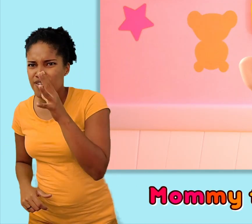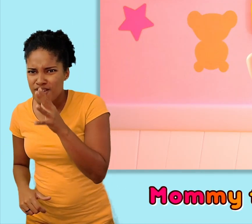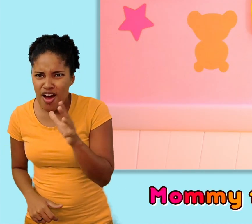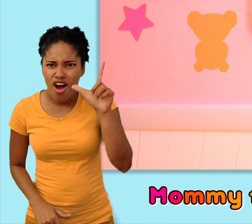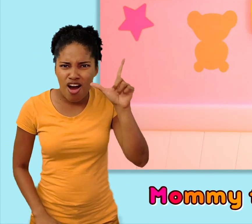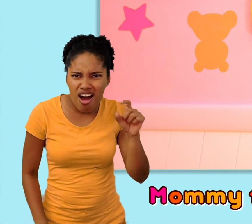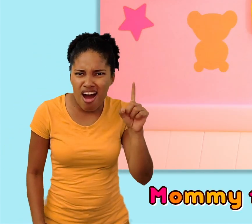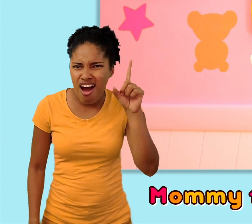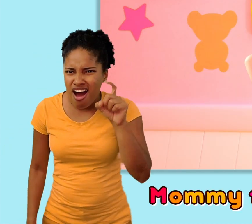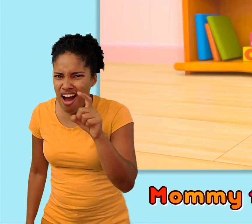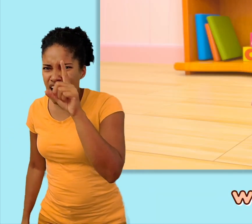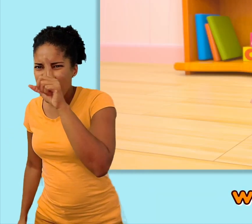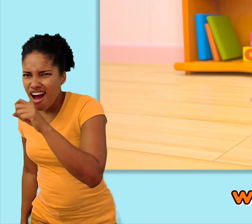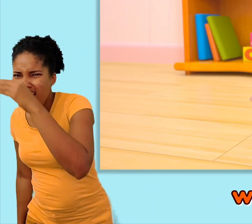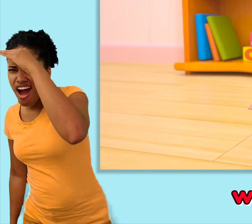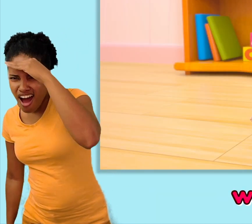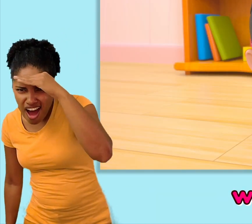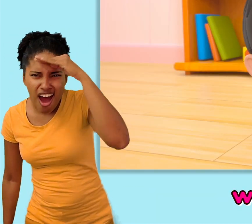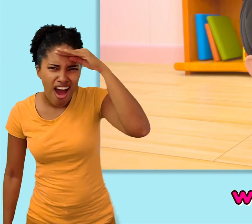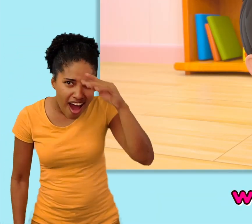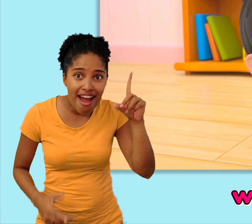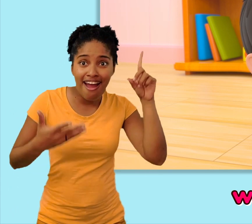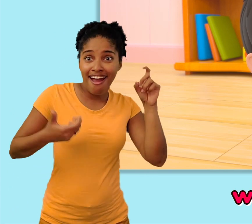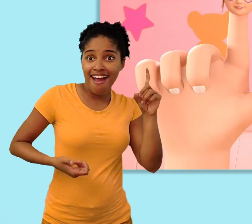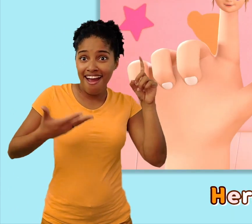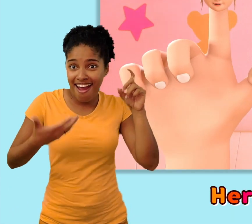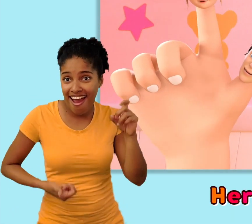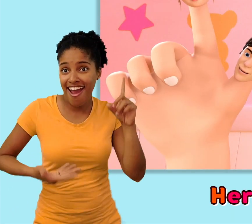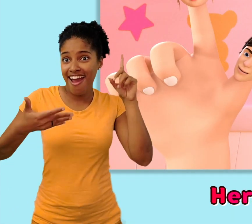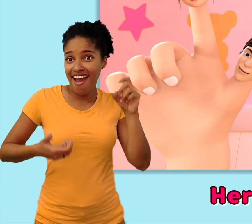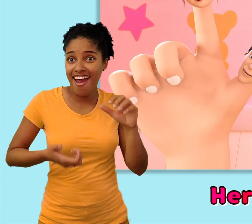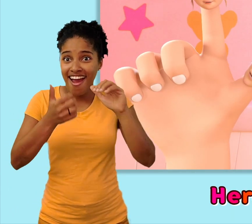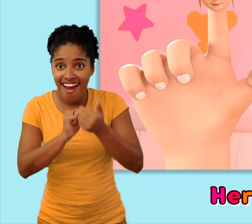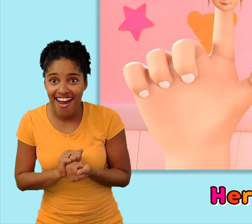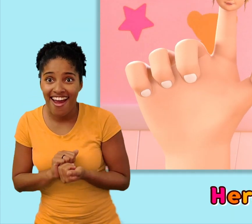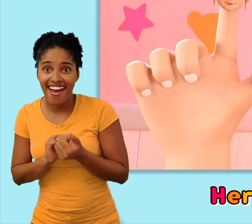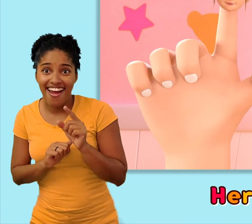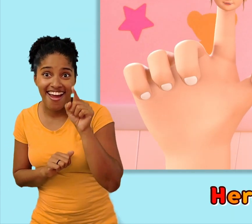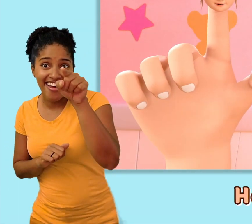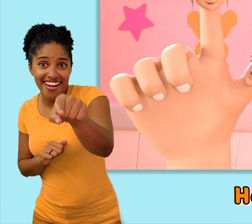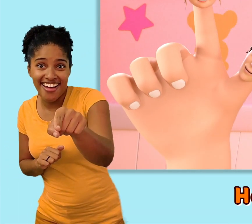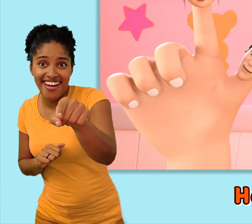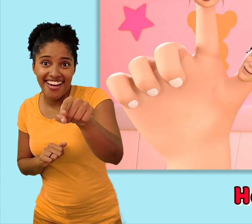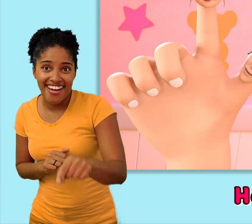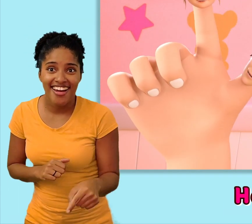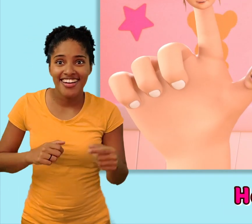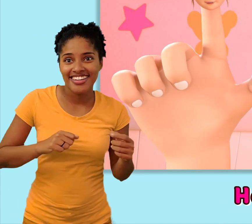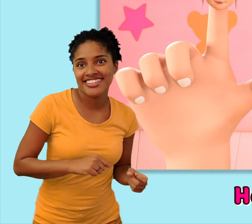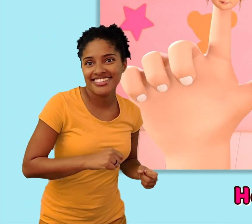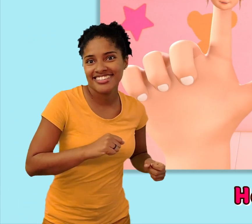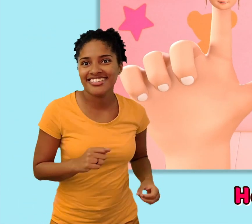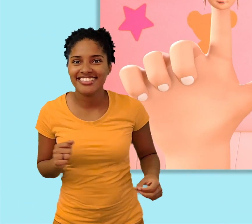Mommy Finger, where are you? Here I am, how do you